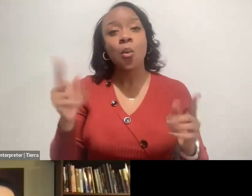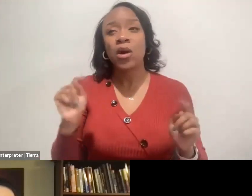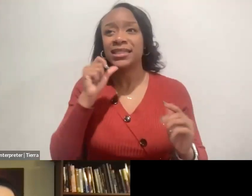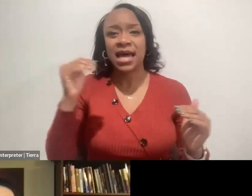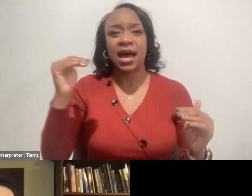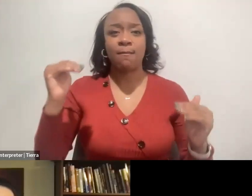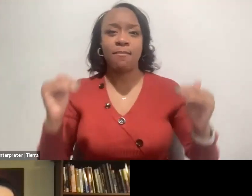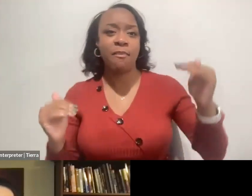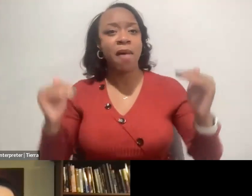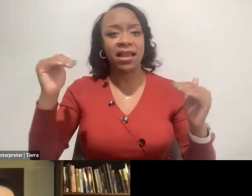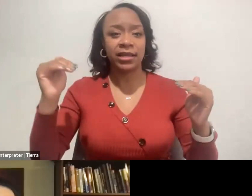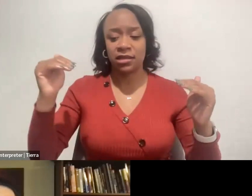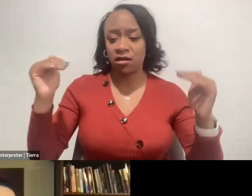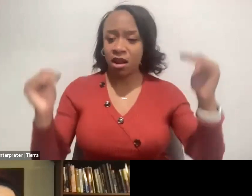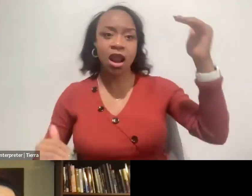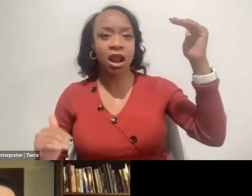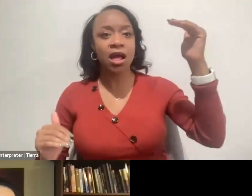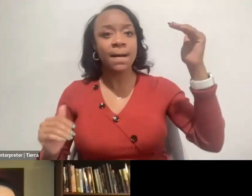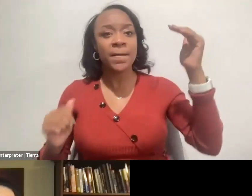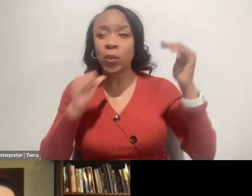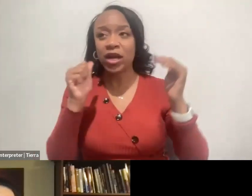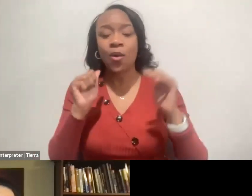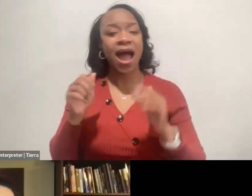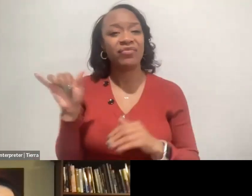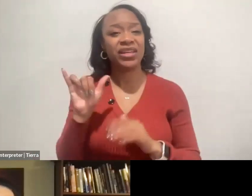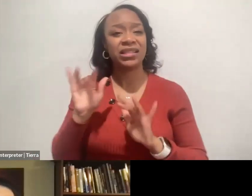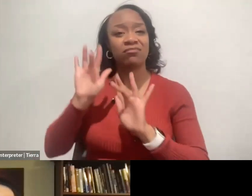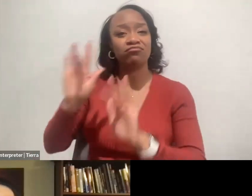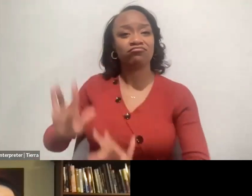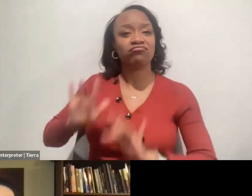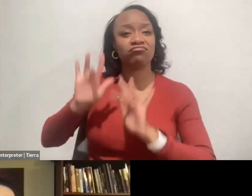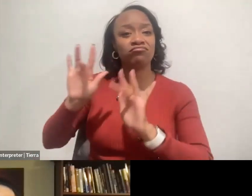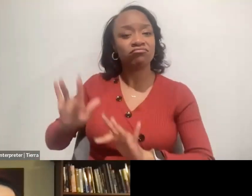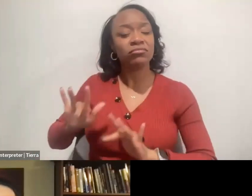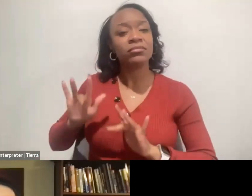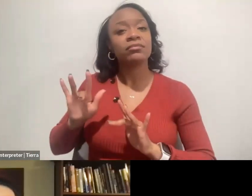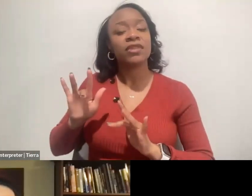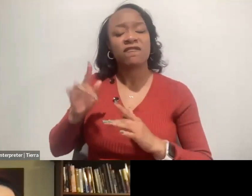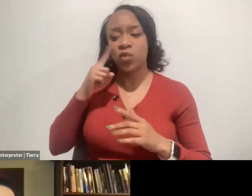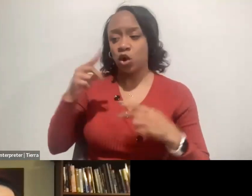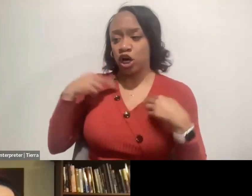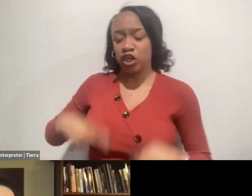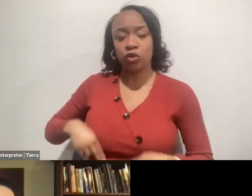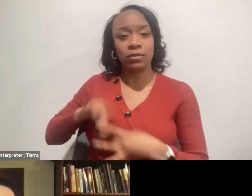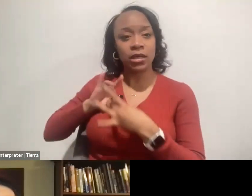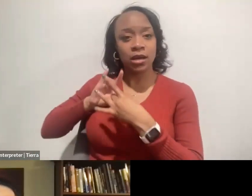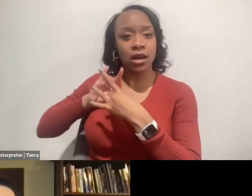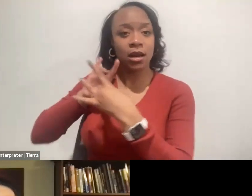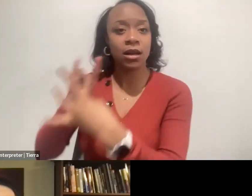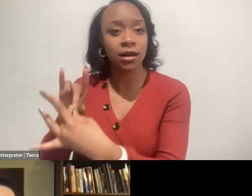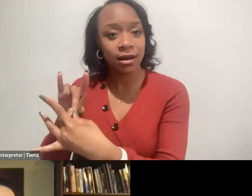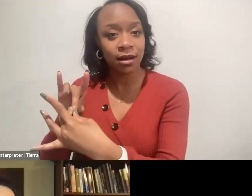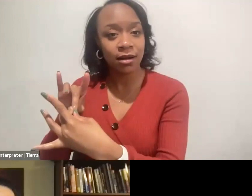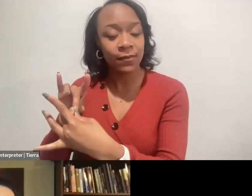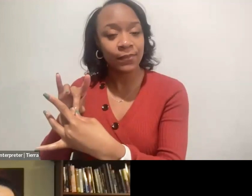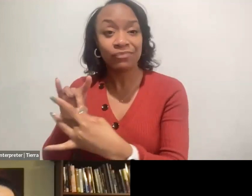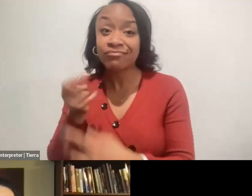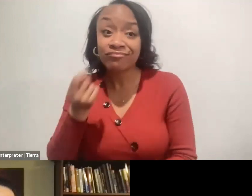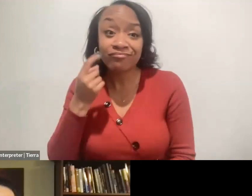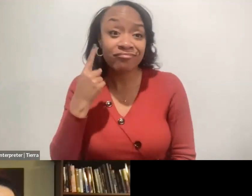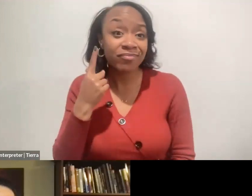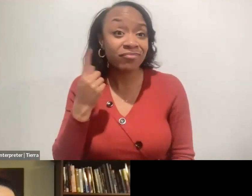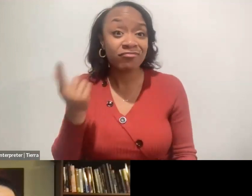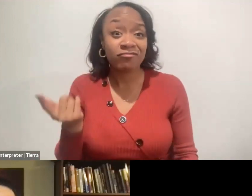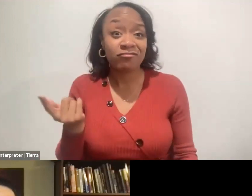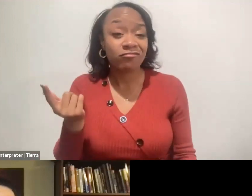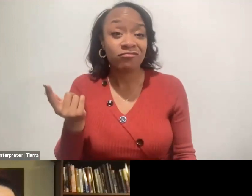imbalanced is the relative lack of empathy, of humane and human connection. And let's face it, we